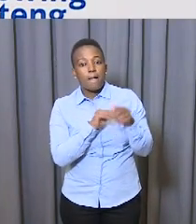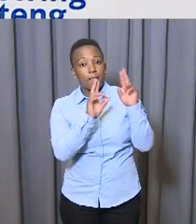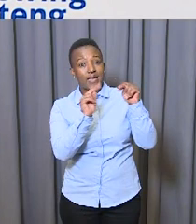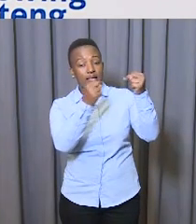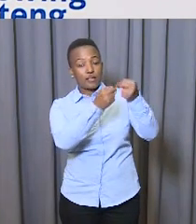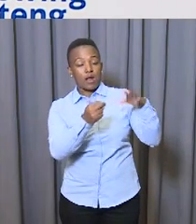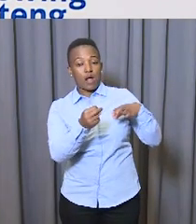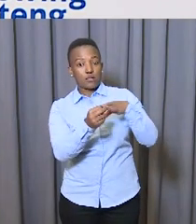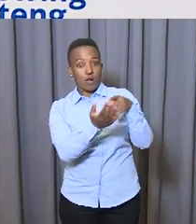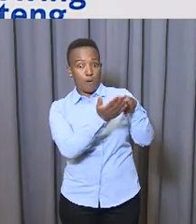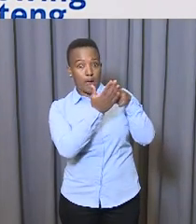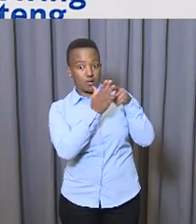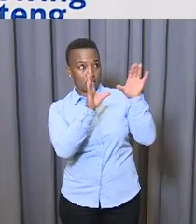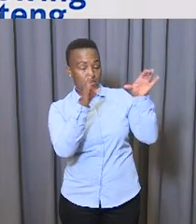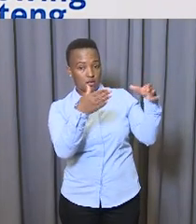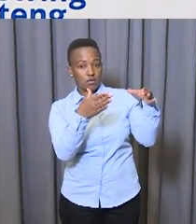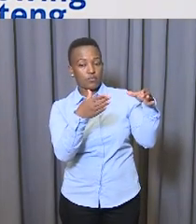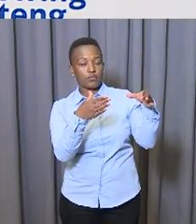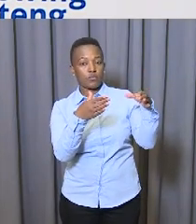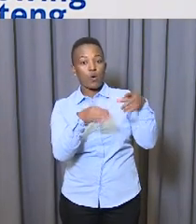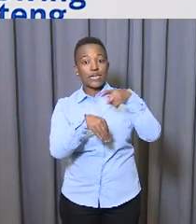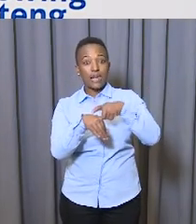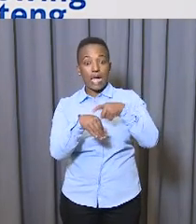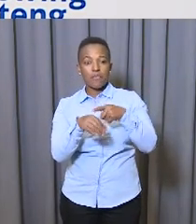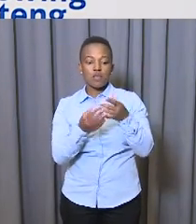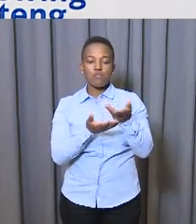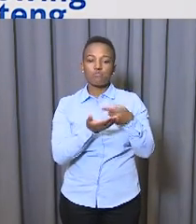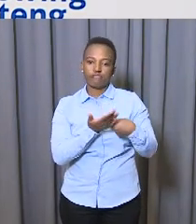When issues are reviewed, we will say this is where Gauteng is.